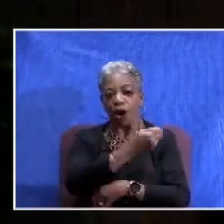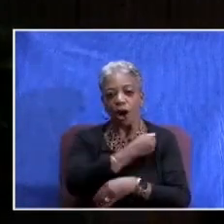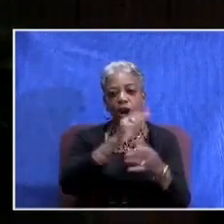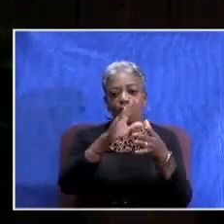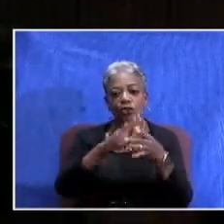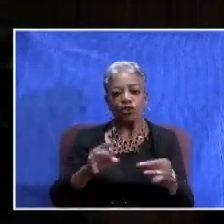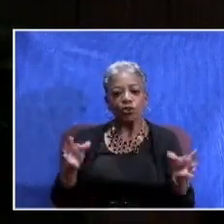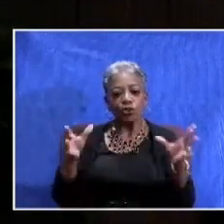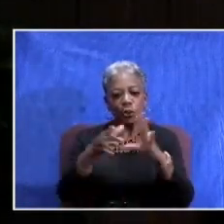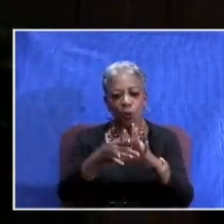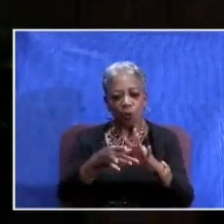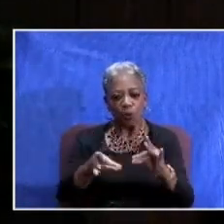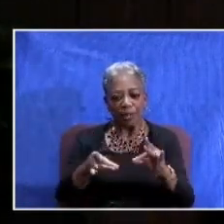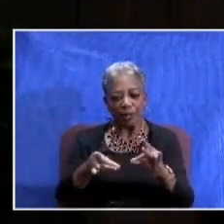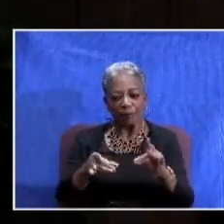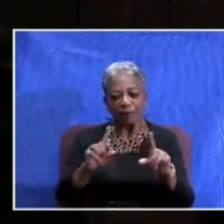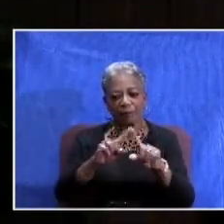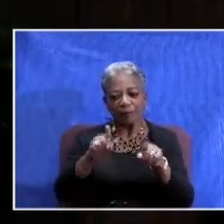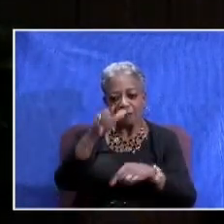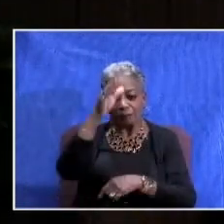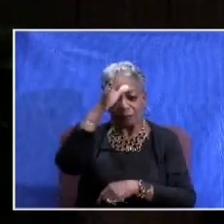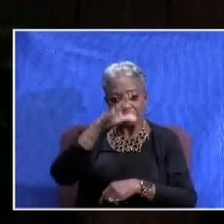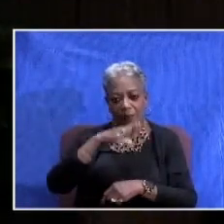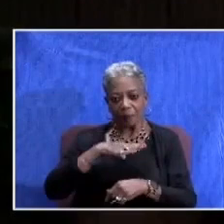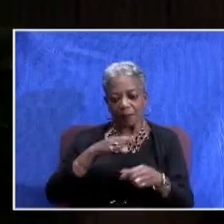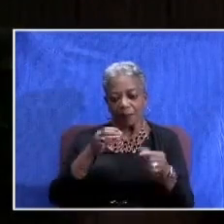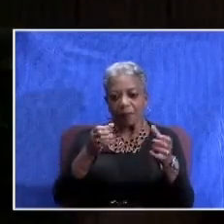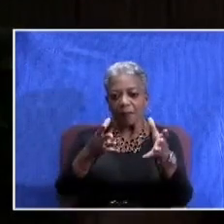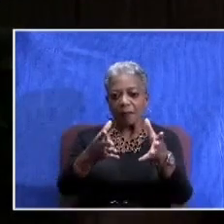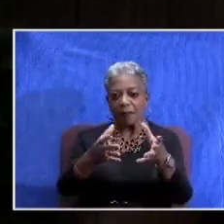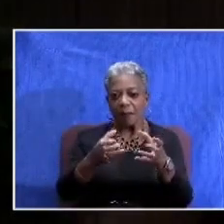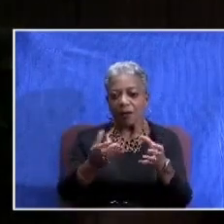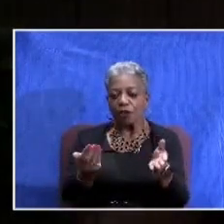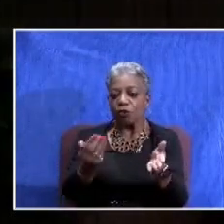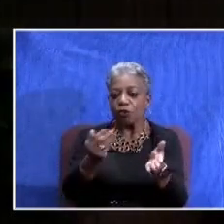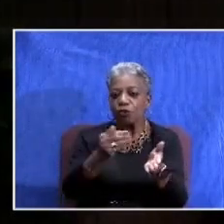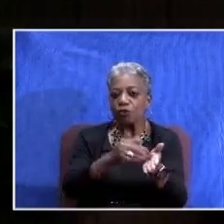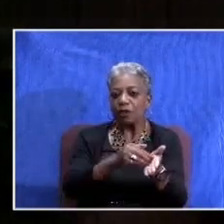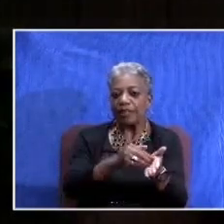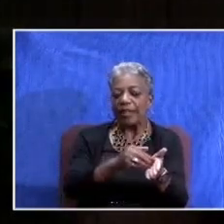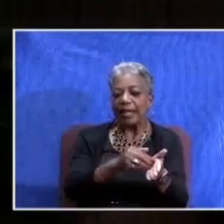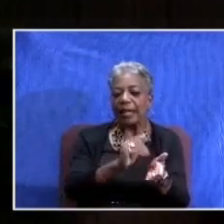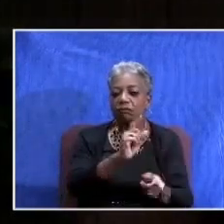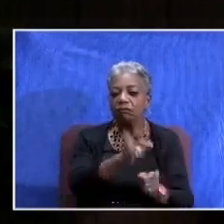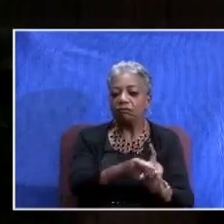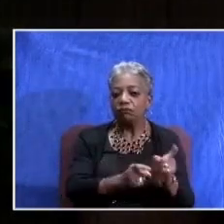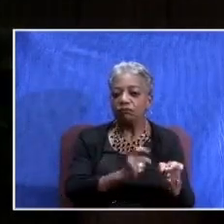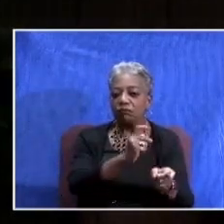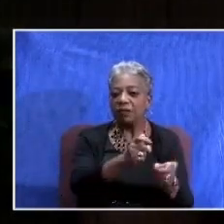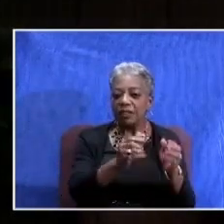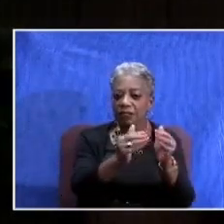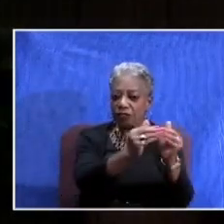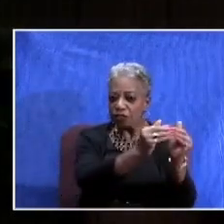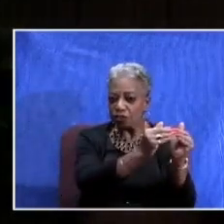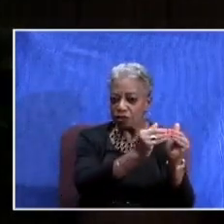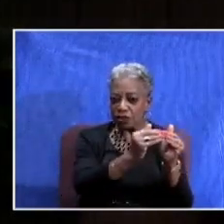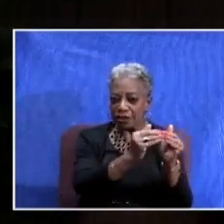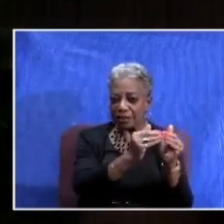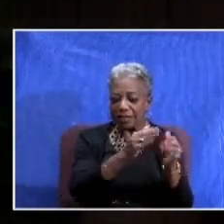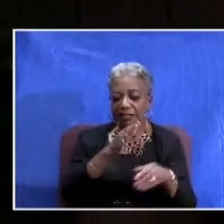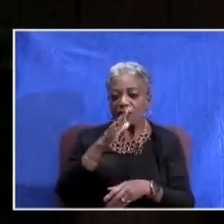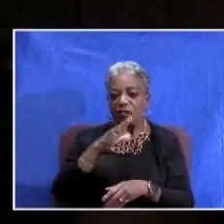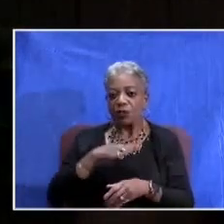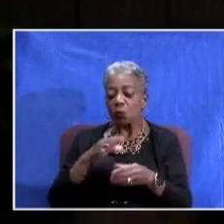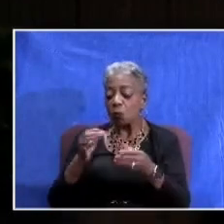who wants redistributive justice. Here's a woman who wants reparative justice. And they say, no justice, no peace, because I'm going to